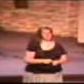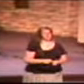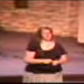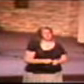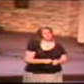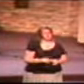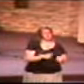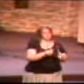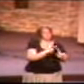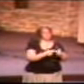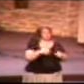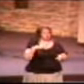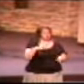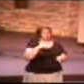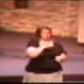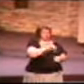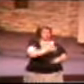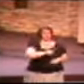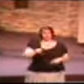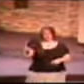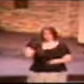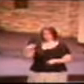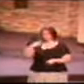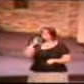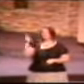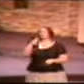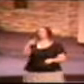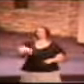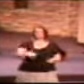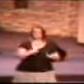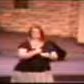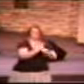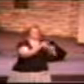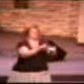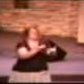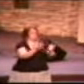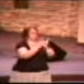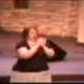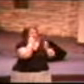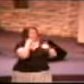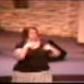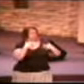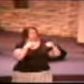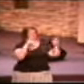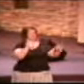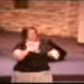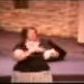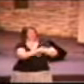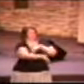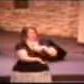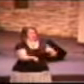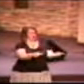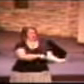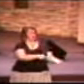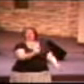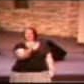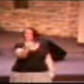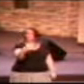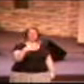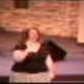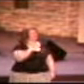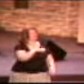and then an elder would come up and say something or offer a prayer to that young person right after the baptism and this one elder